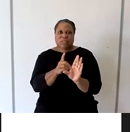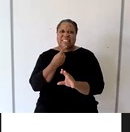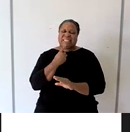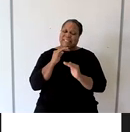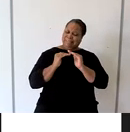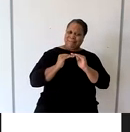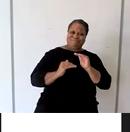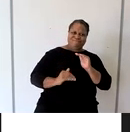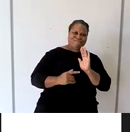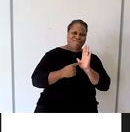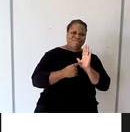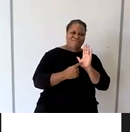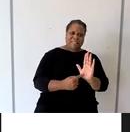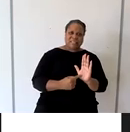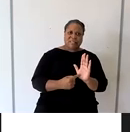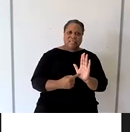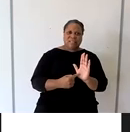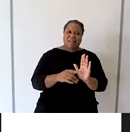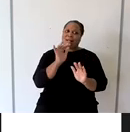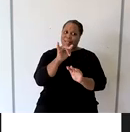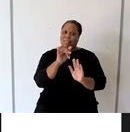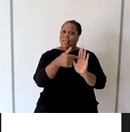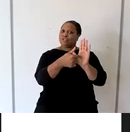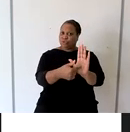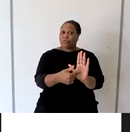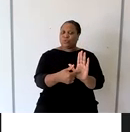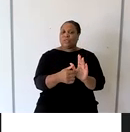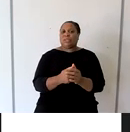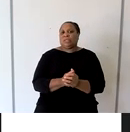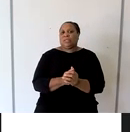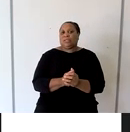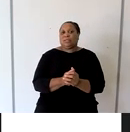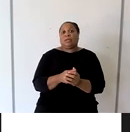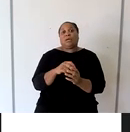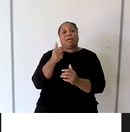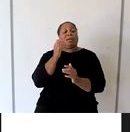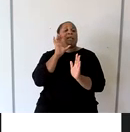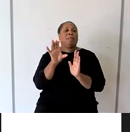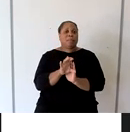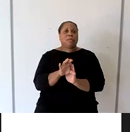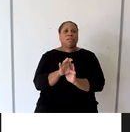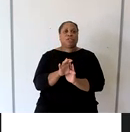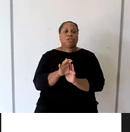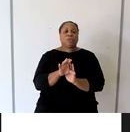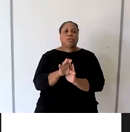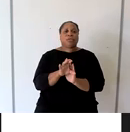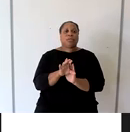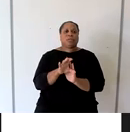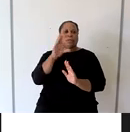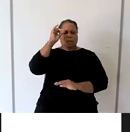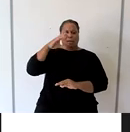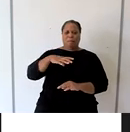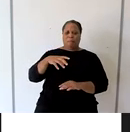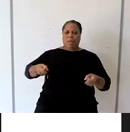in representation on that side. Another one I have here is the photo is a man pushing